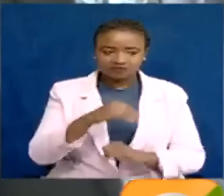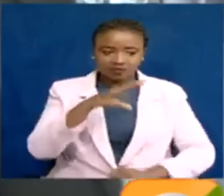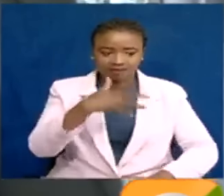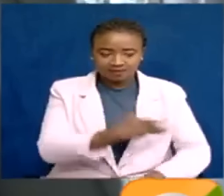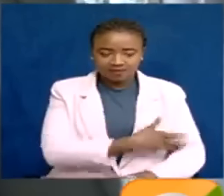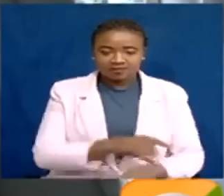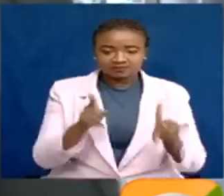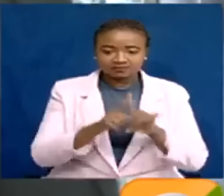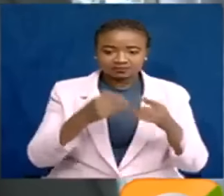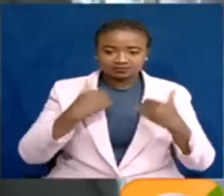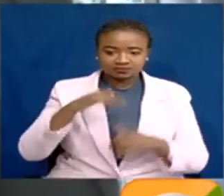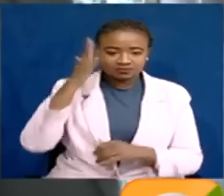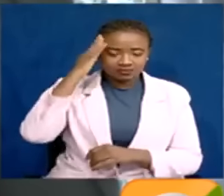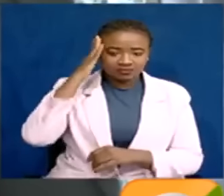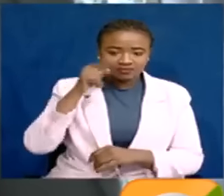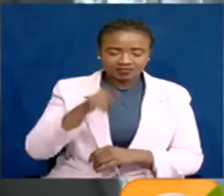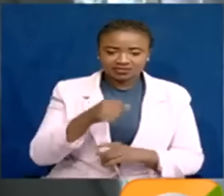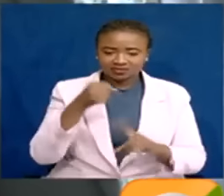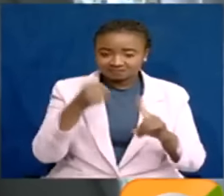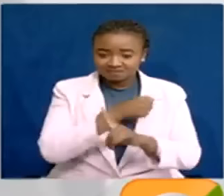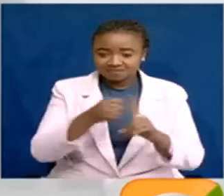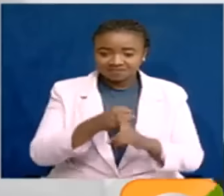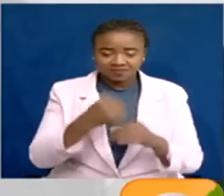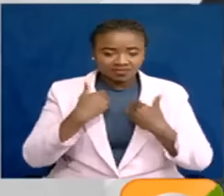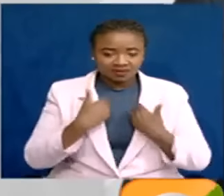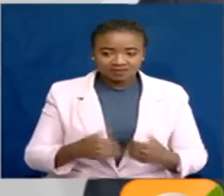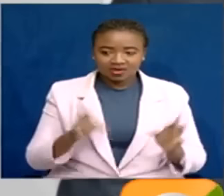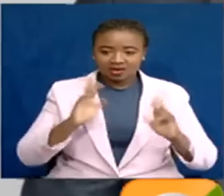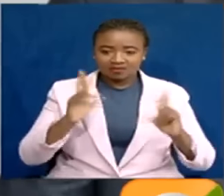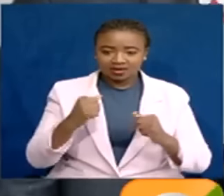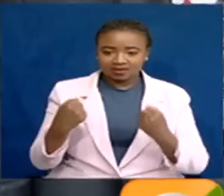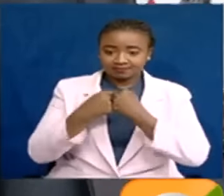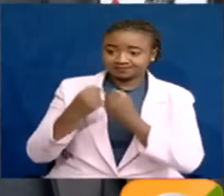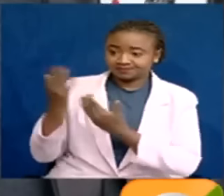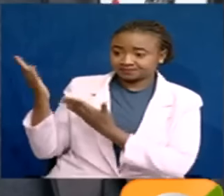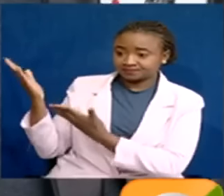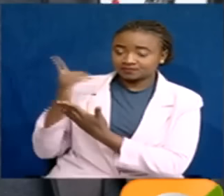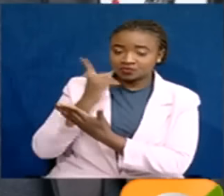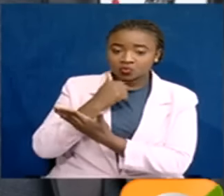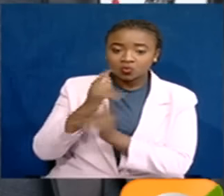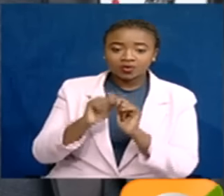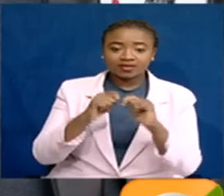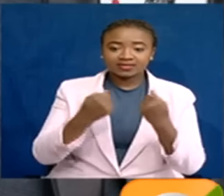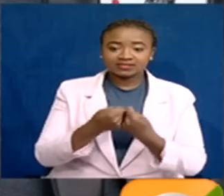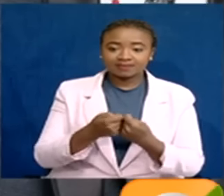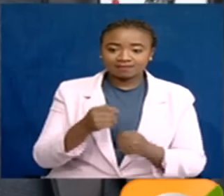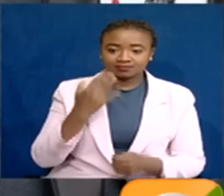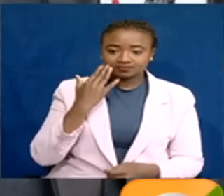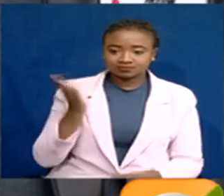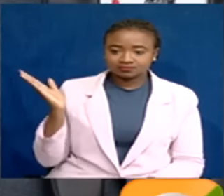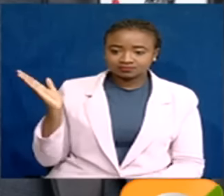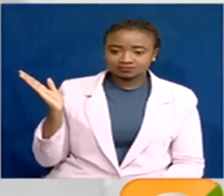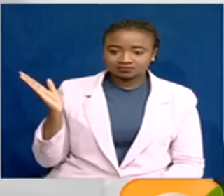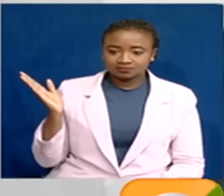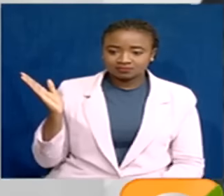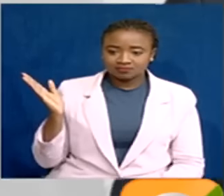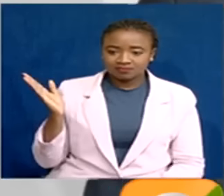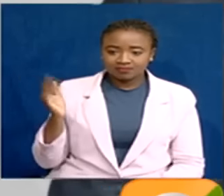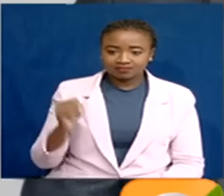And that's a fight I'm going to take on. The team, made up of political strategists, activists, and legal